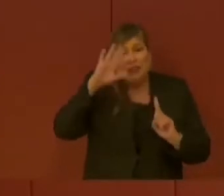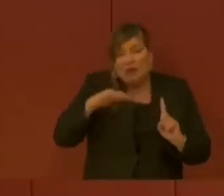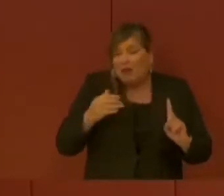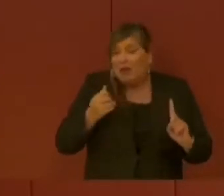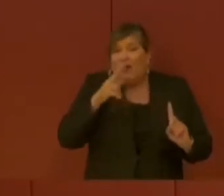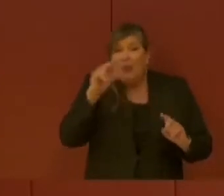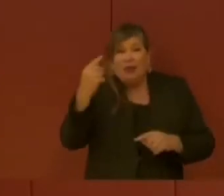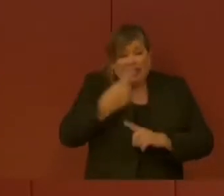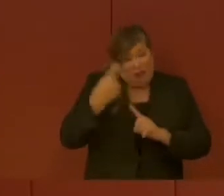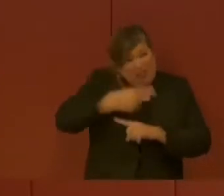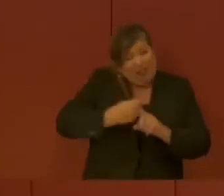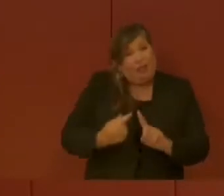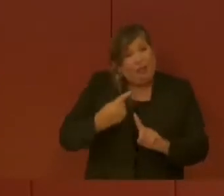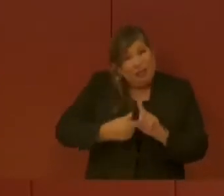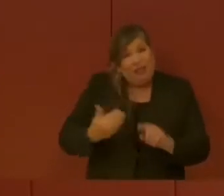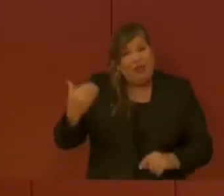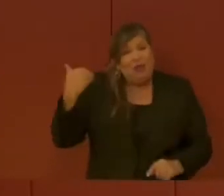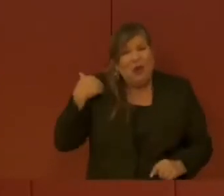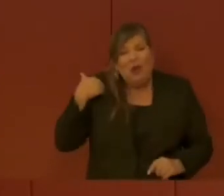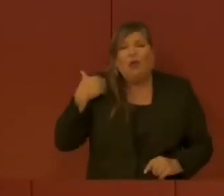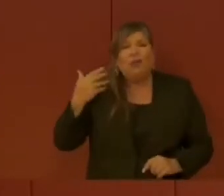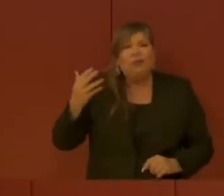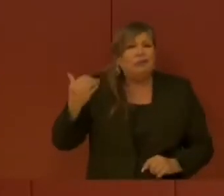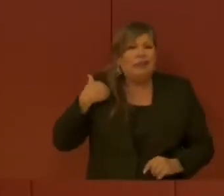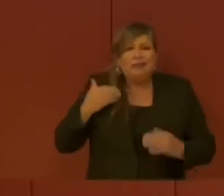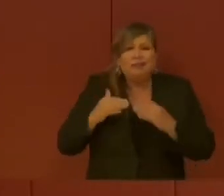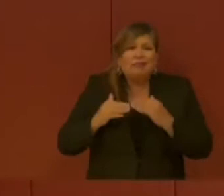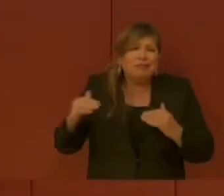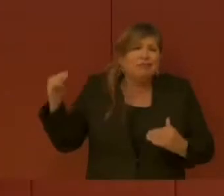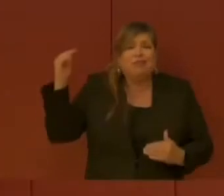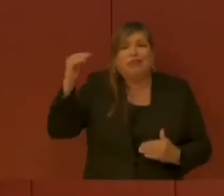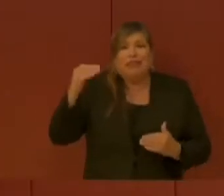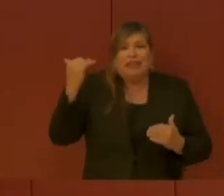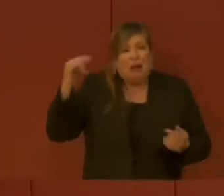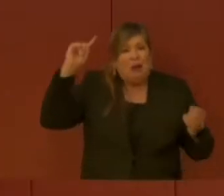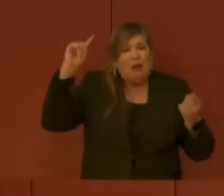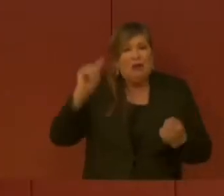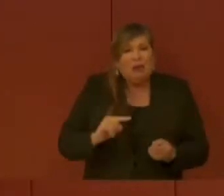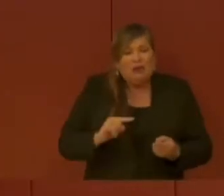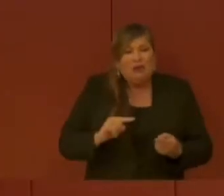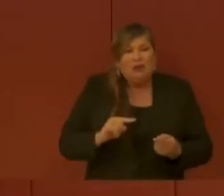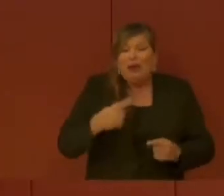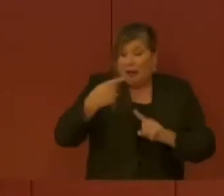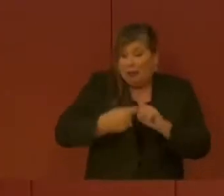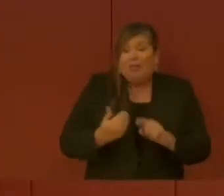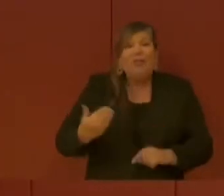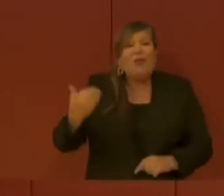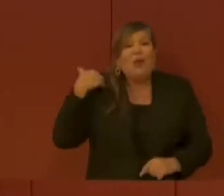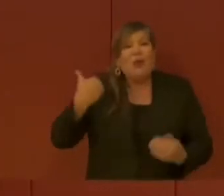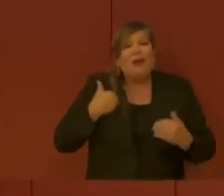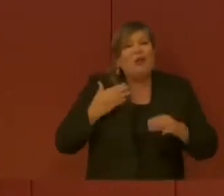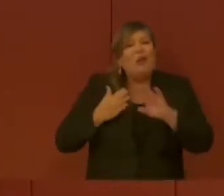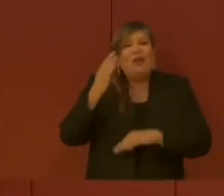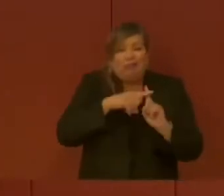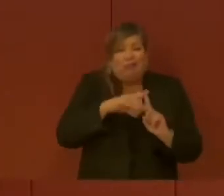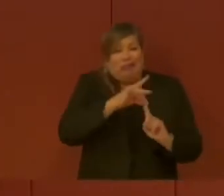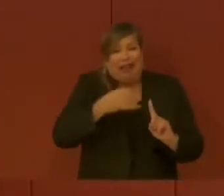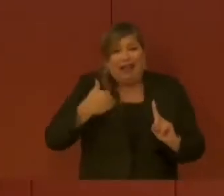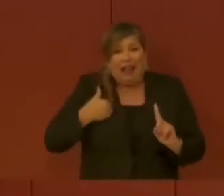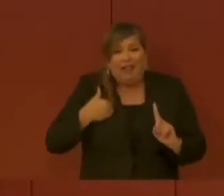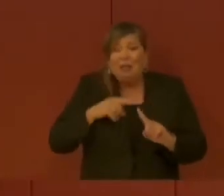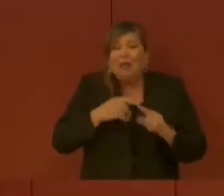30 days ago, 2.1% today. 30 days ago, we had over 13,000 cases reported, again,